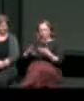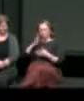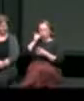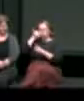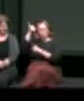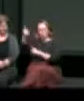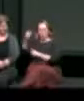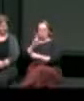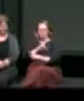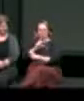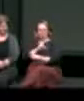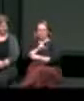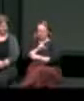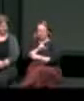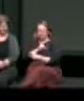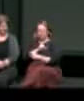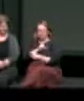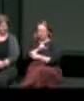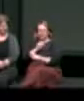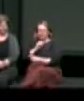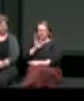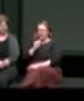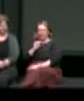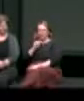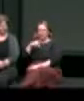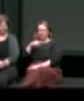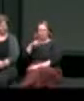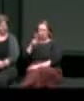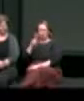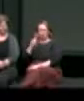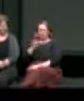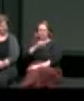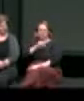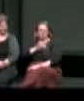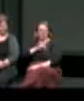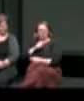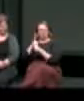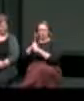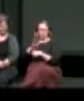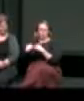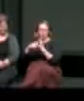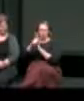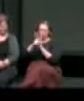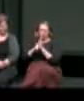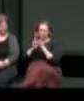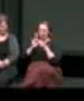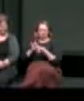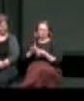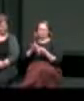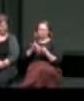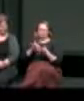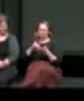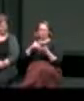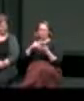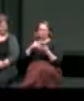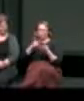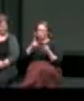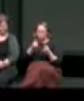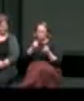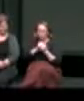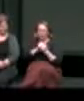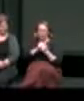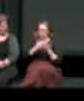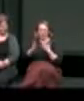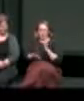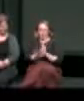authorities and Summit Metro Parks Police, who would follow all the local and state laws regarding the discovery and treatment of whatever would